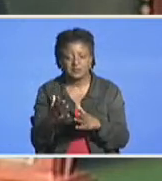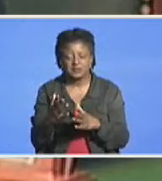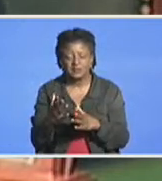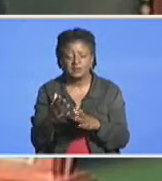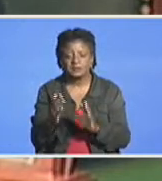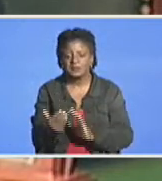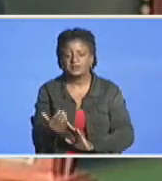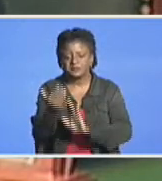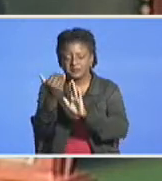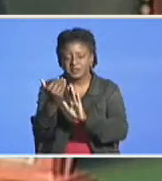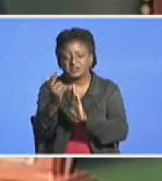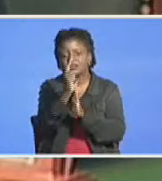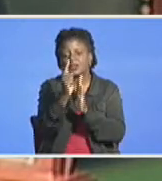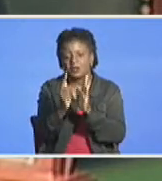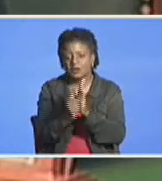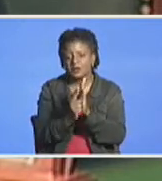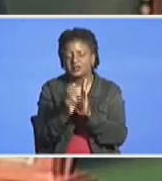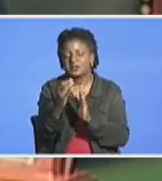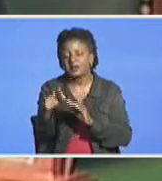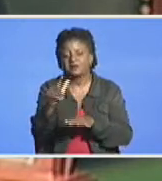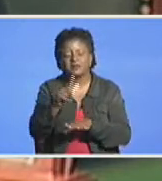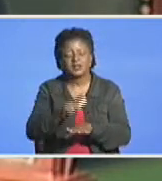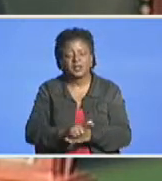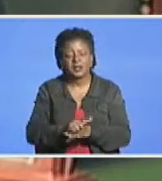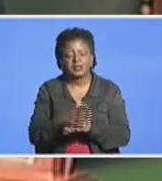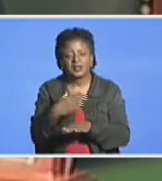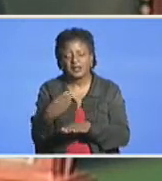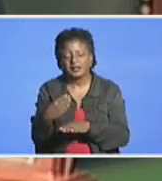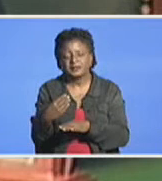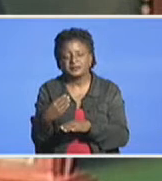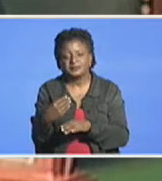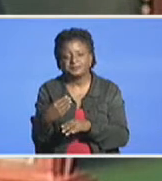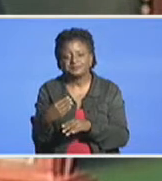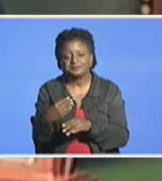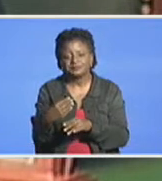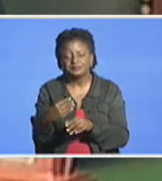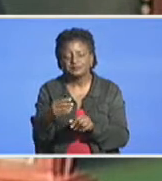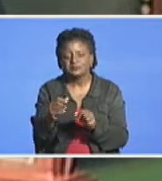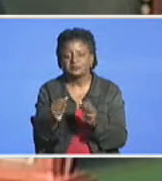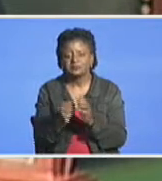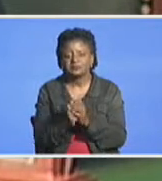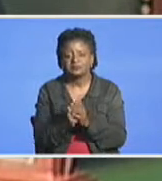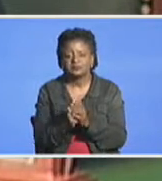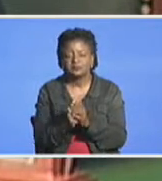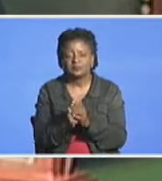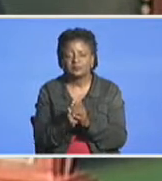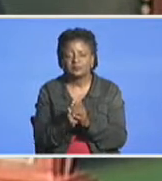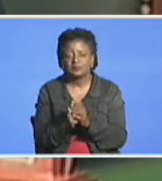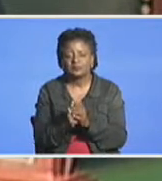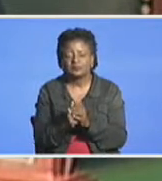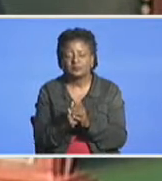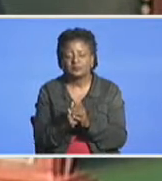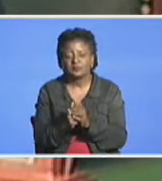of the land. And as such, I would